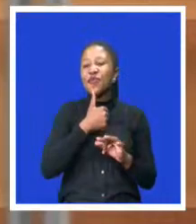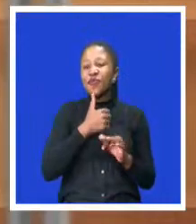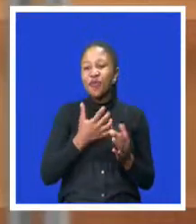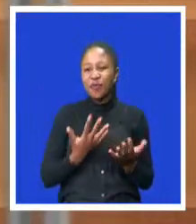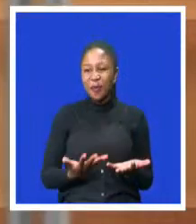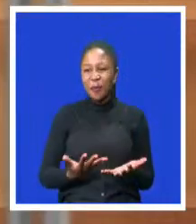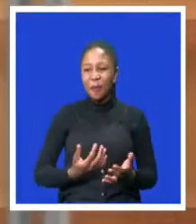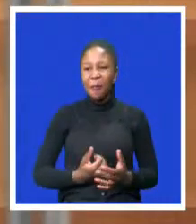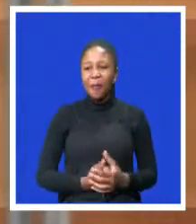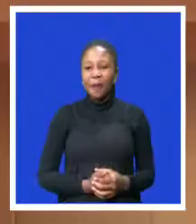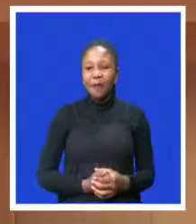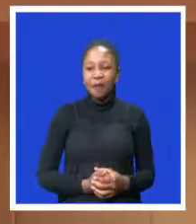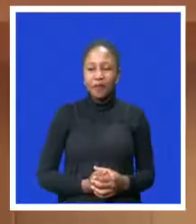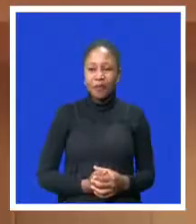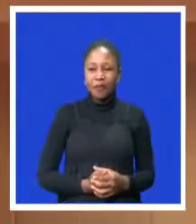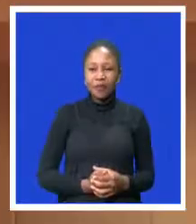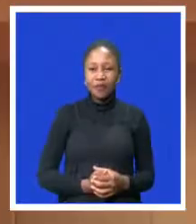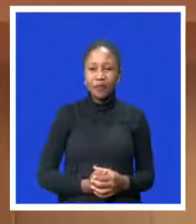lesson.